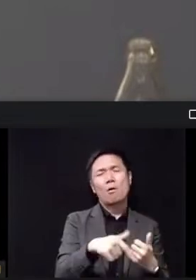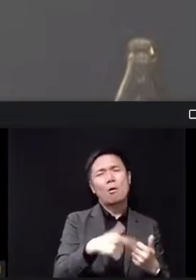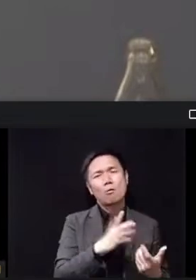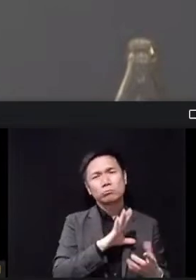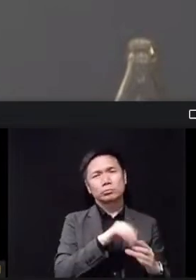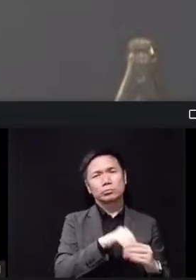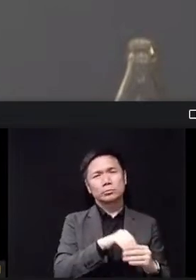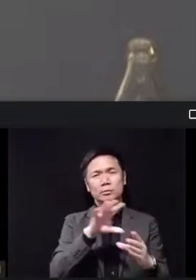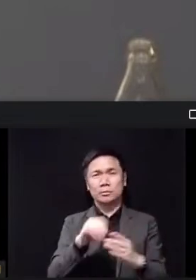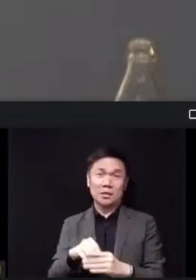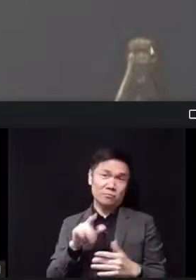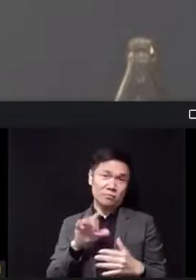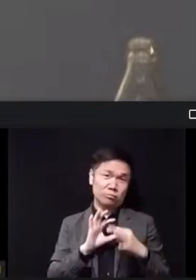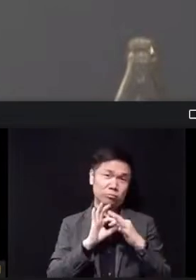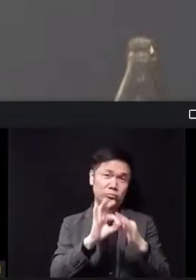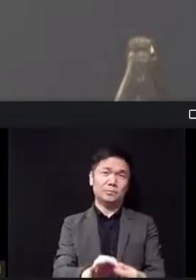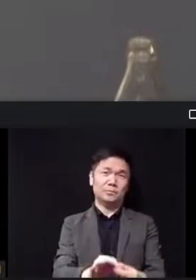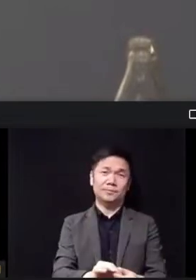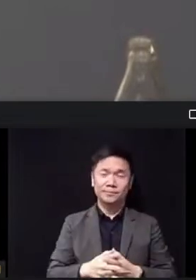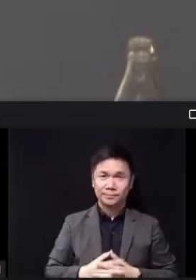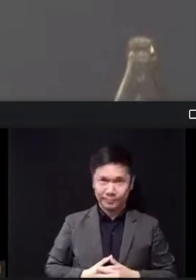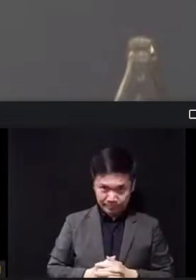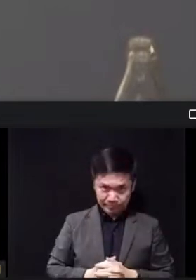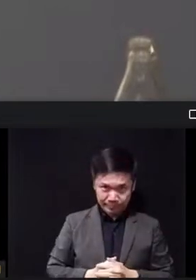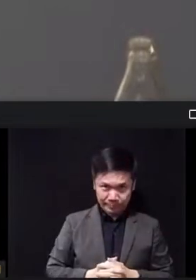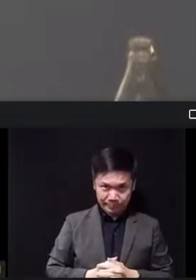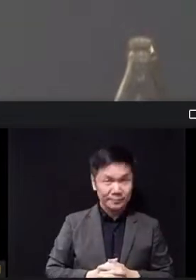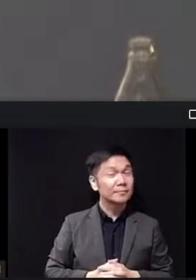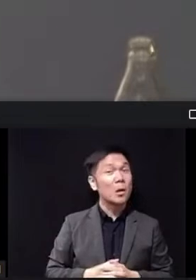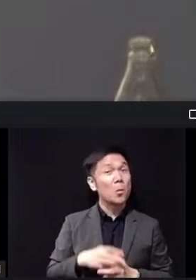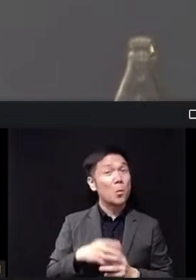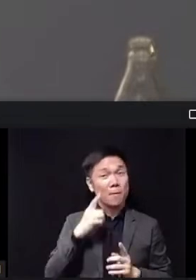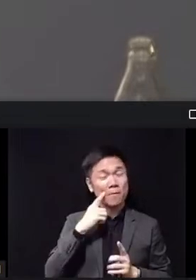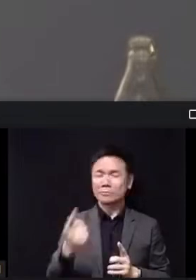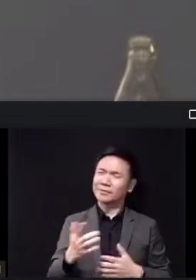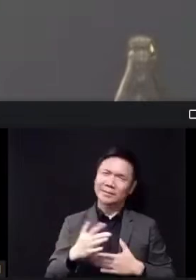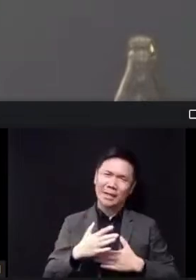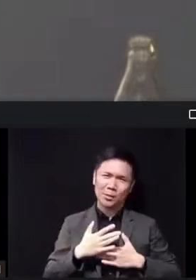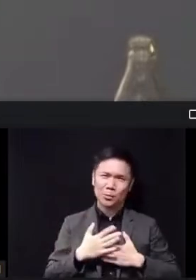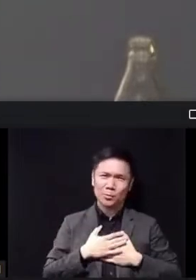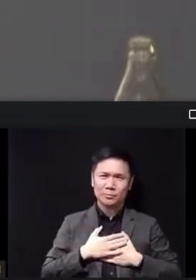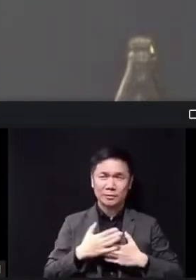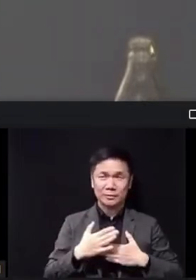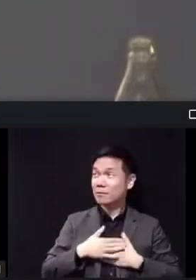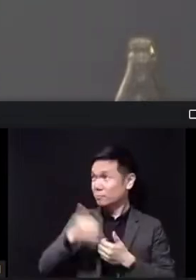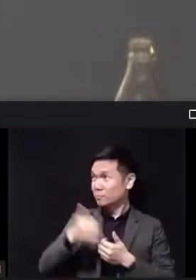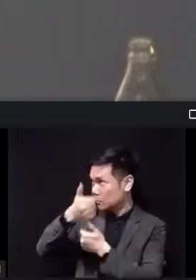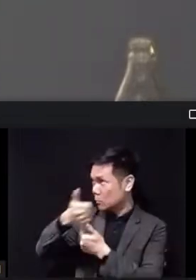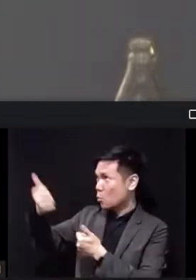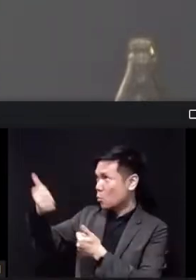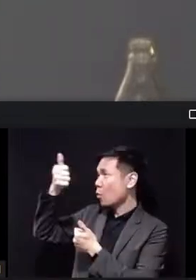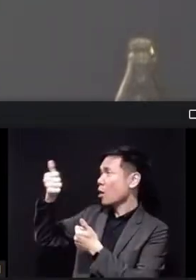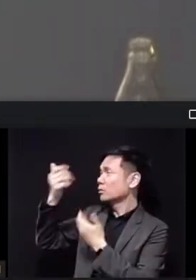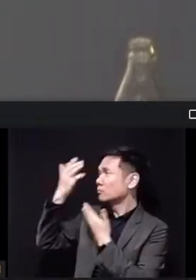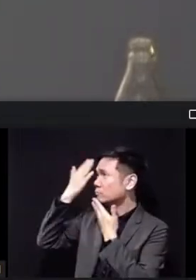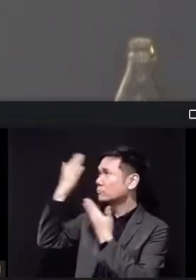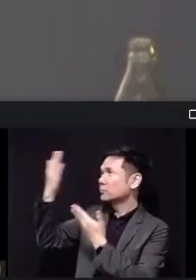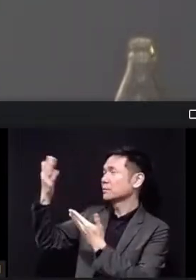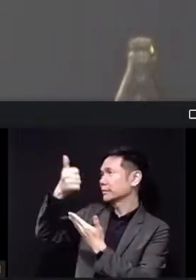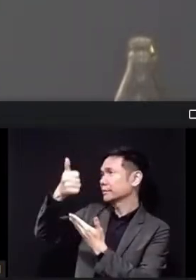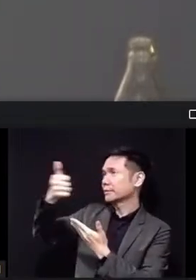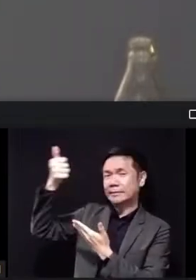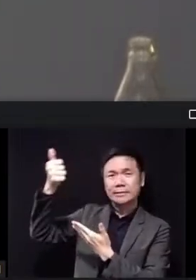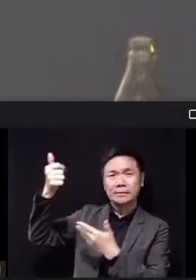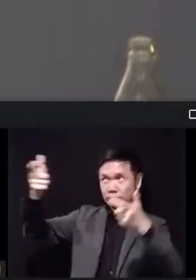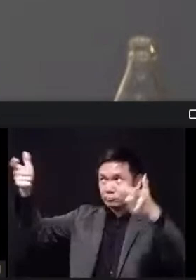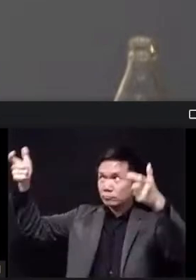participation throughout this conference. We are particularly grateful to the Royal Thai government and to His